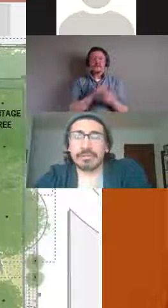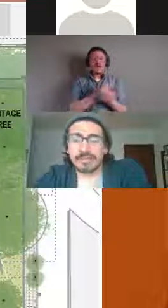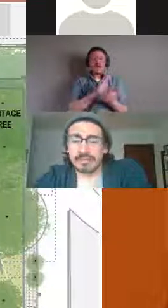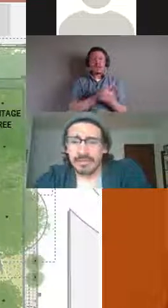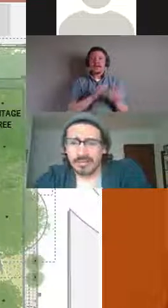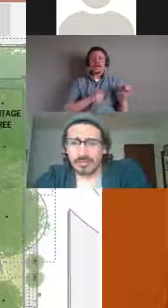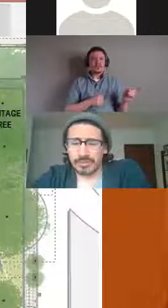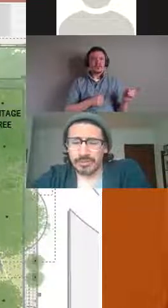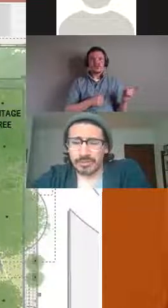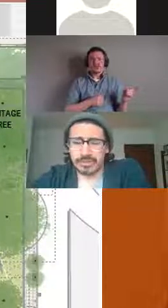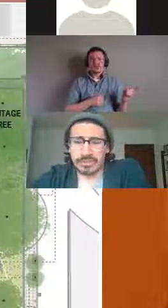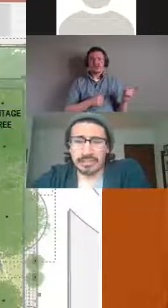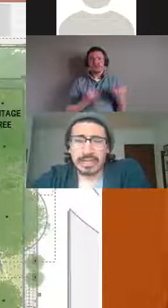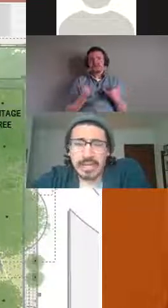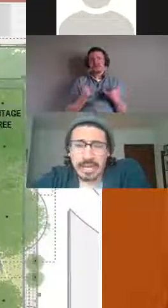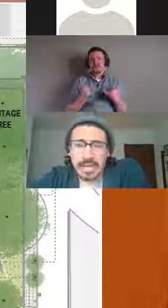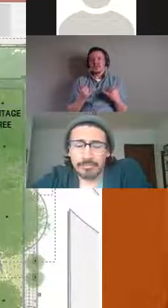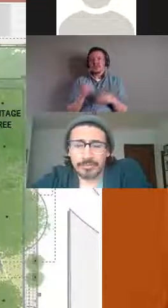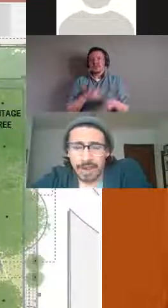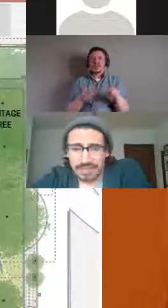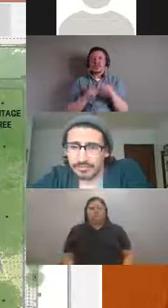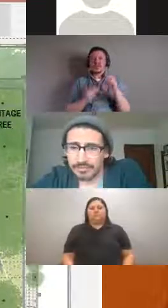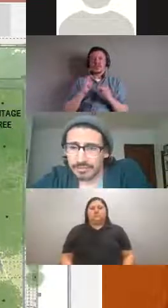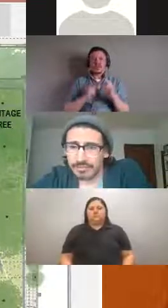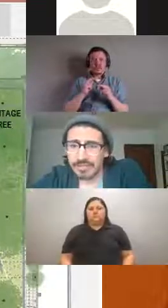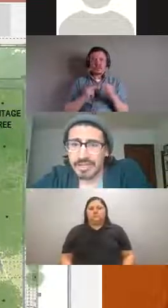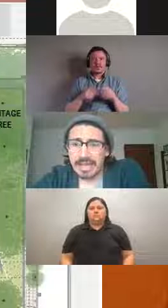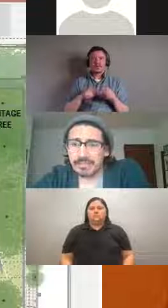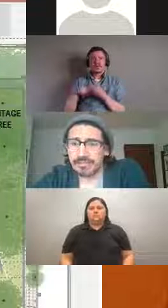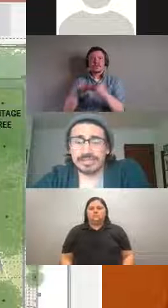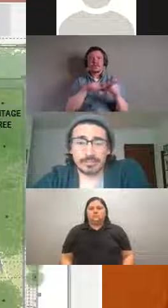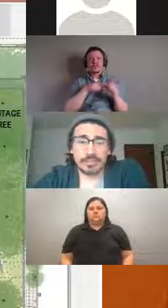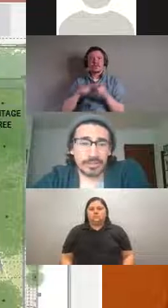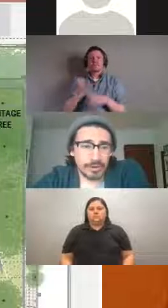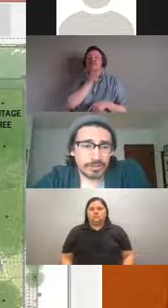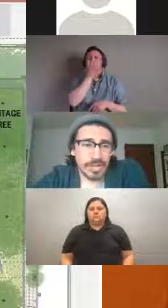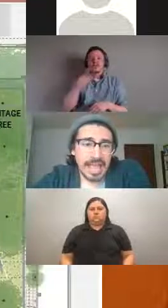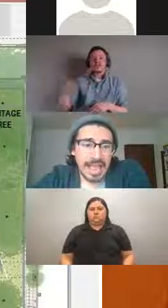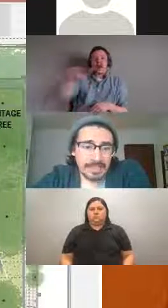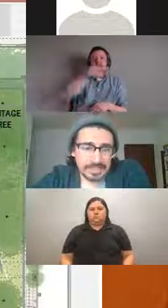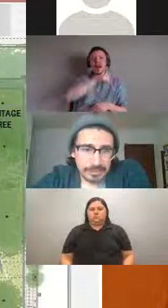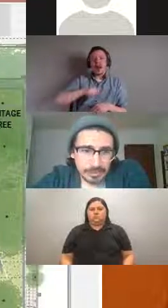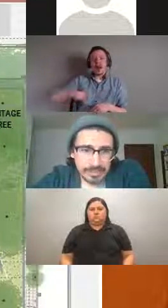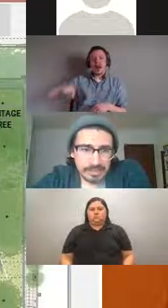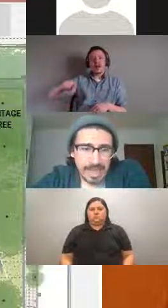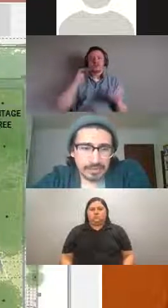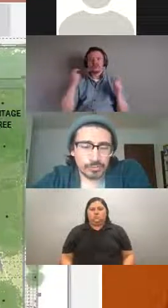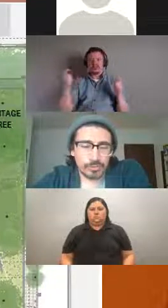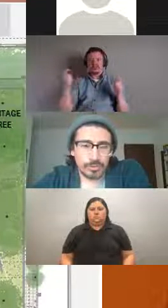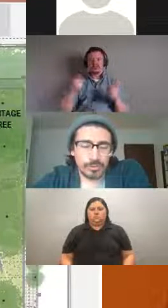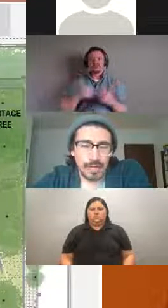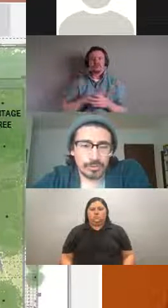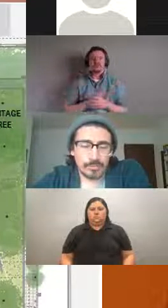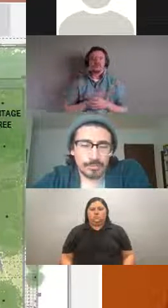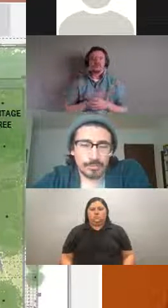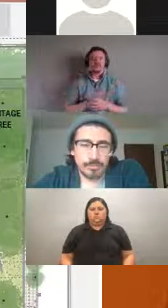they're in the midst of also constructing the track and field. As you can see, it's pretty large. And then here is the